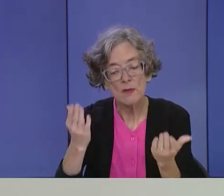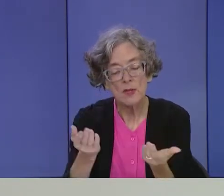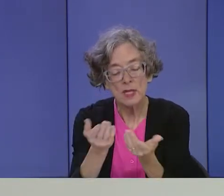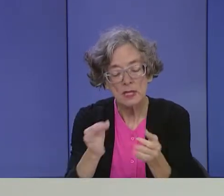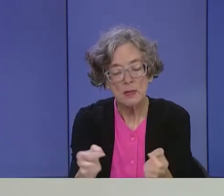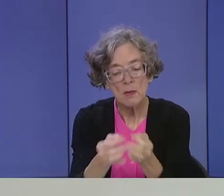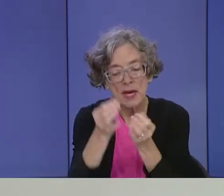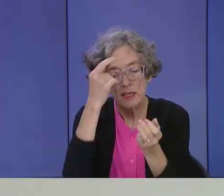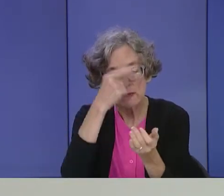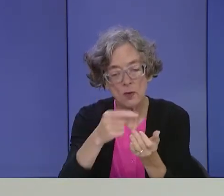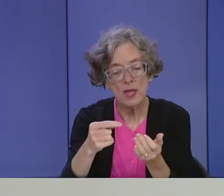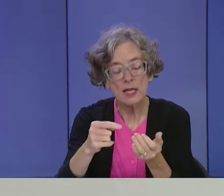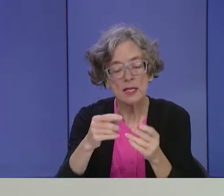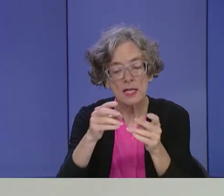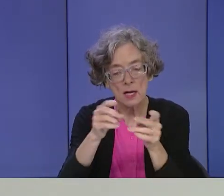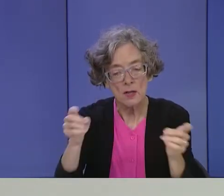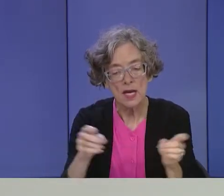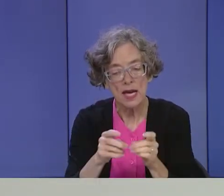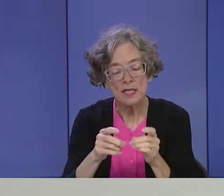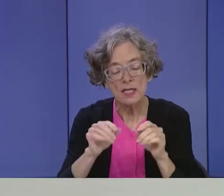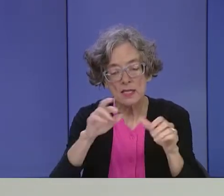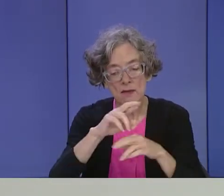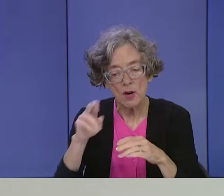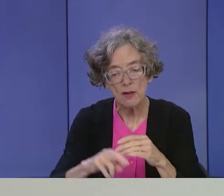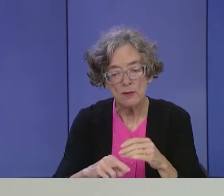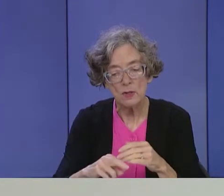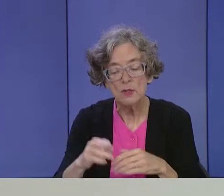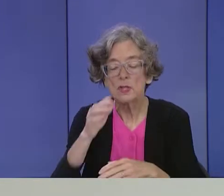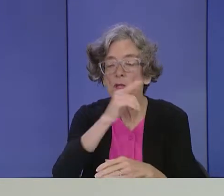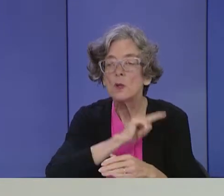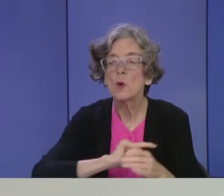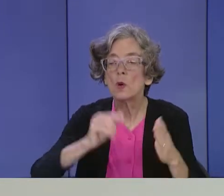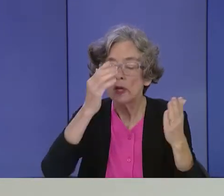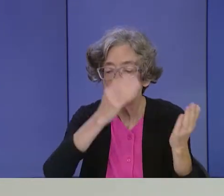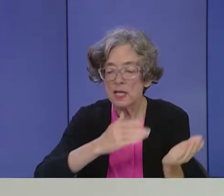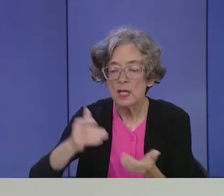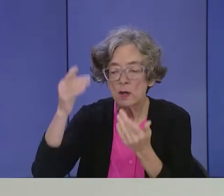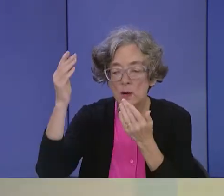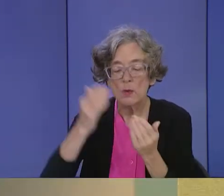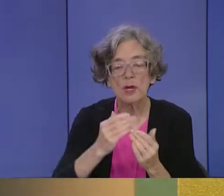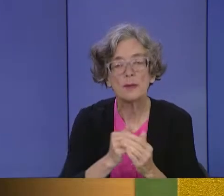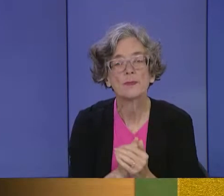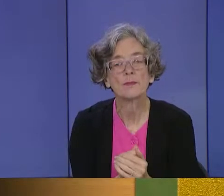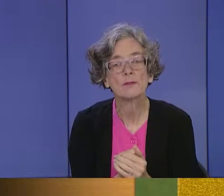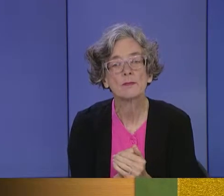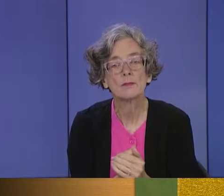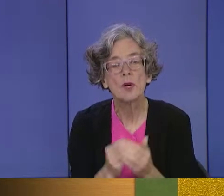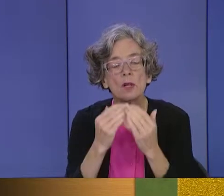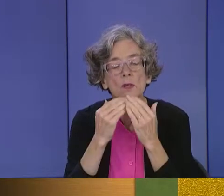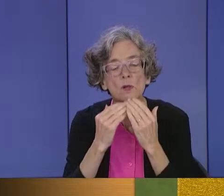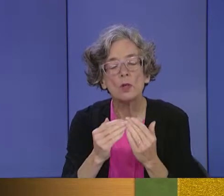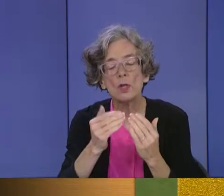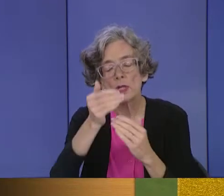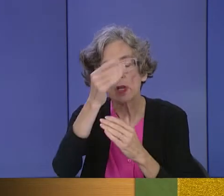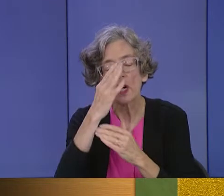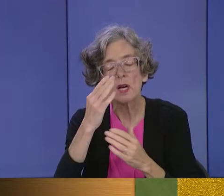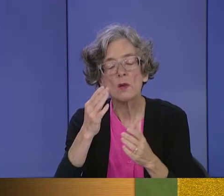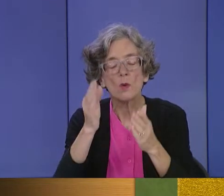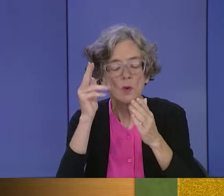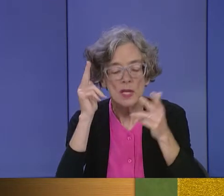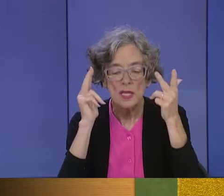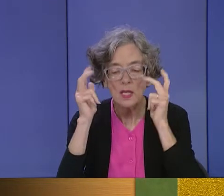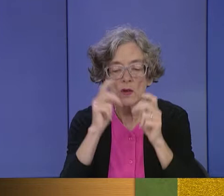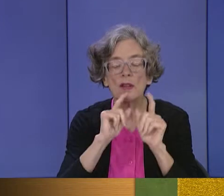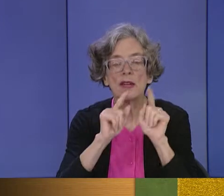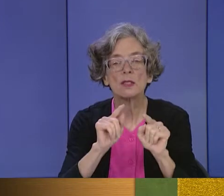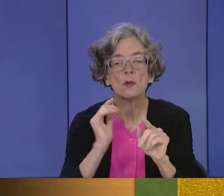offered, we pray to the Lord. Lord, hear our prayer. Good and gracious God, we ask that you would hear and answer these our prayers